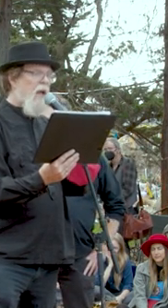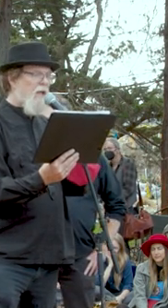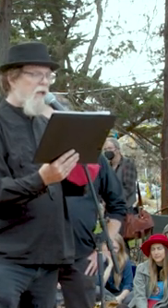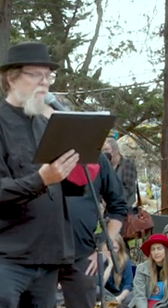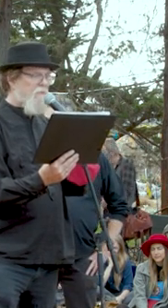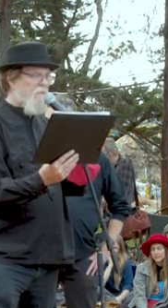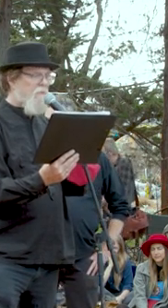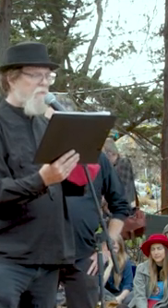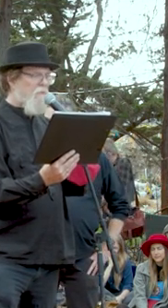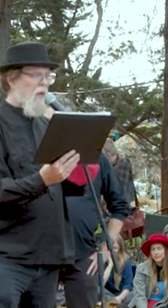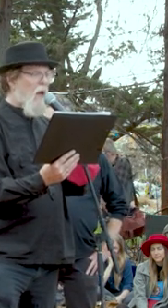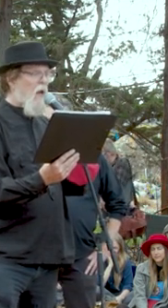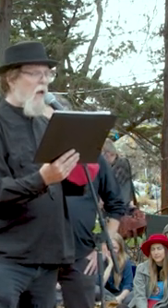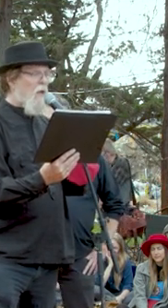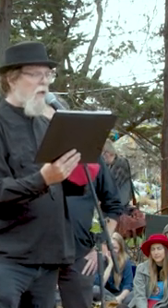Nettie.